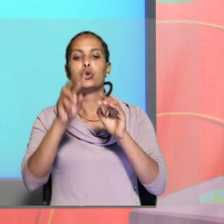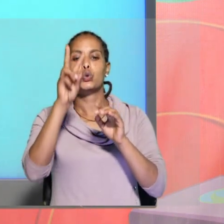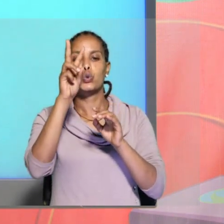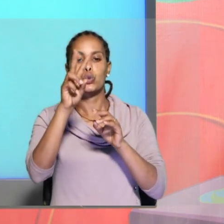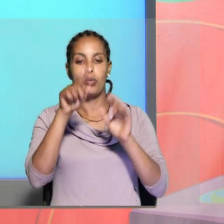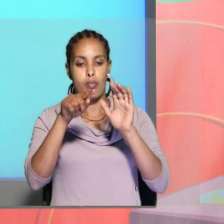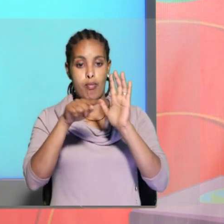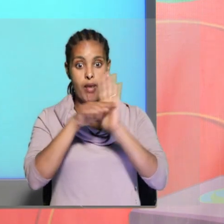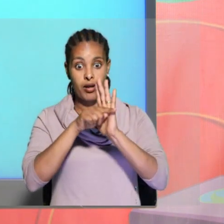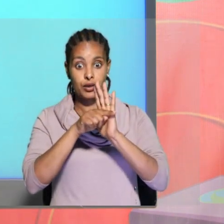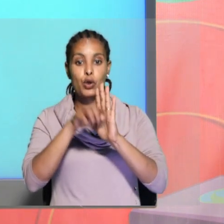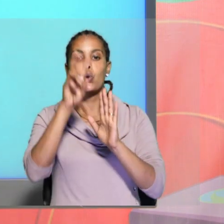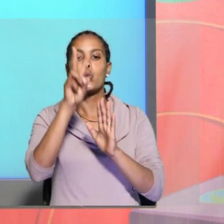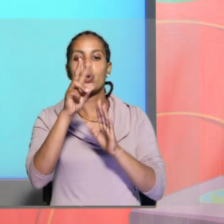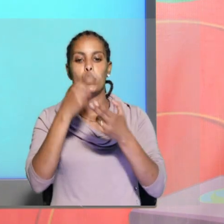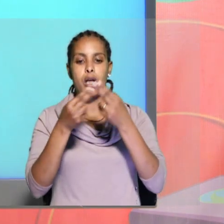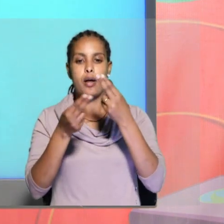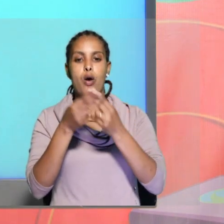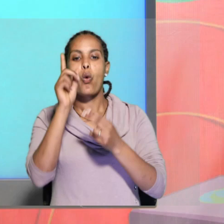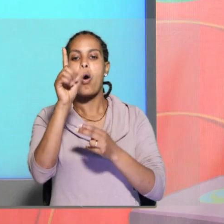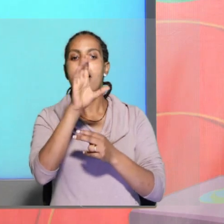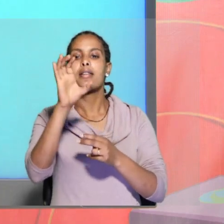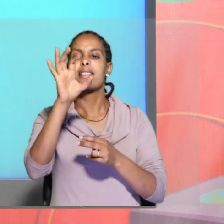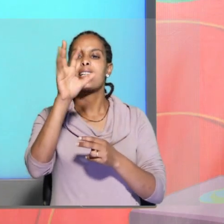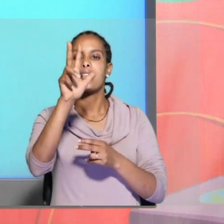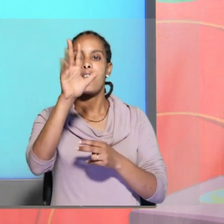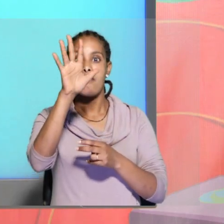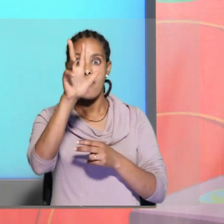molar entropy of hydrogen is